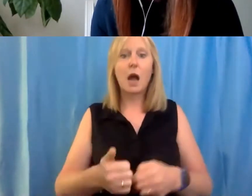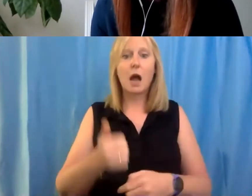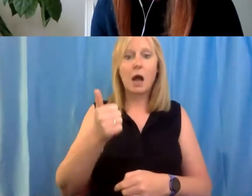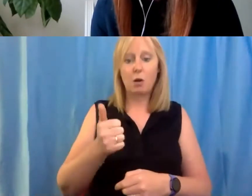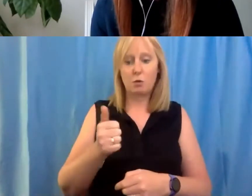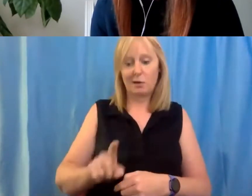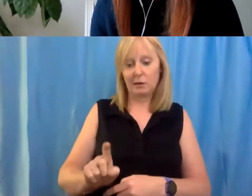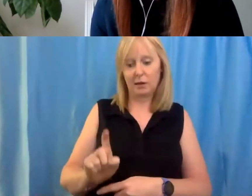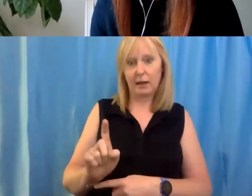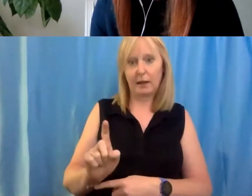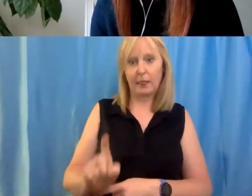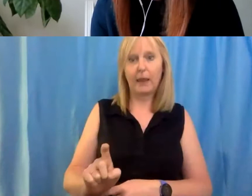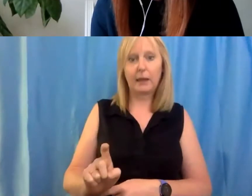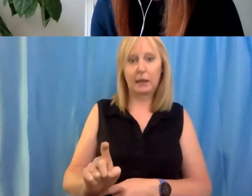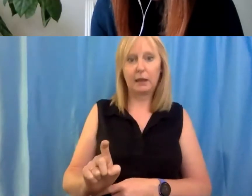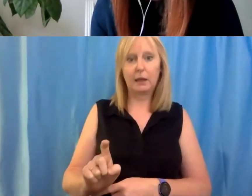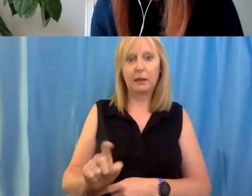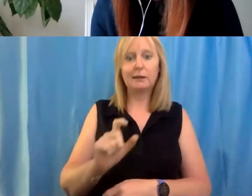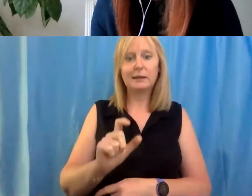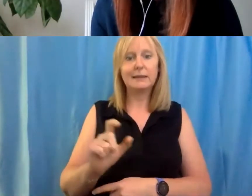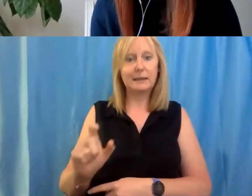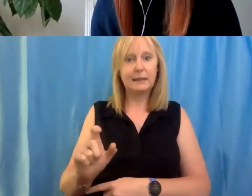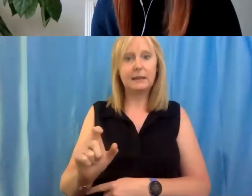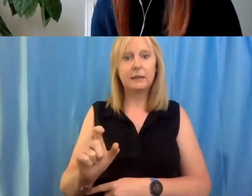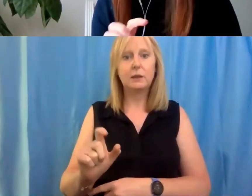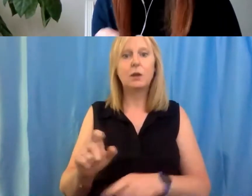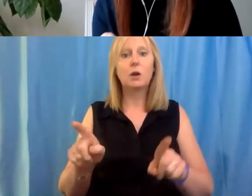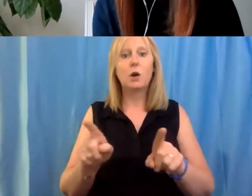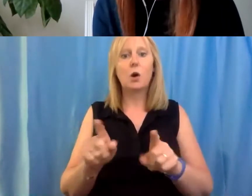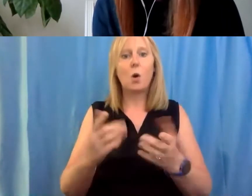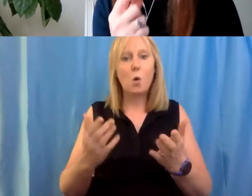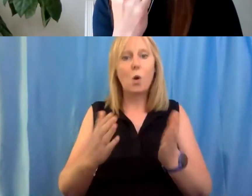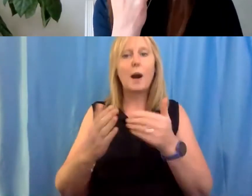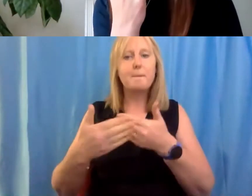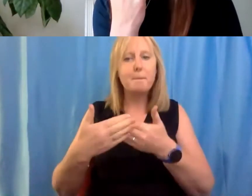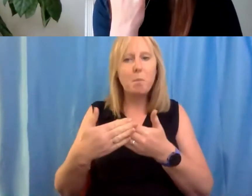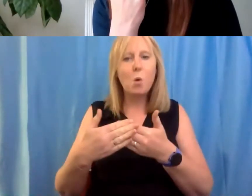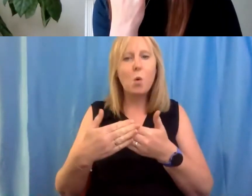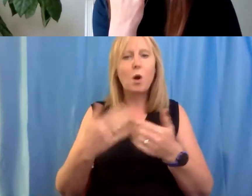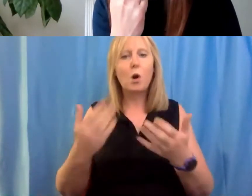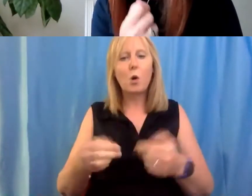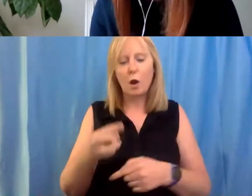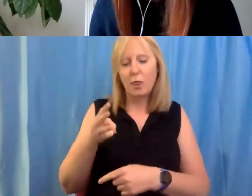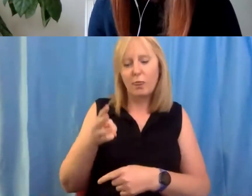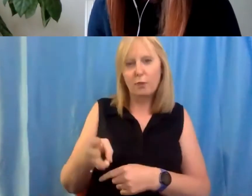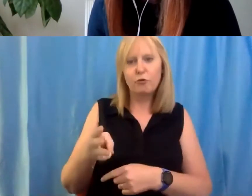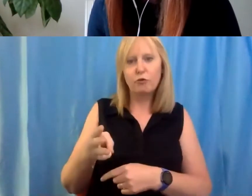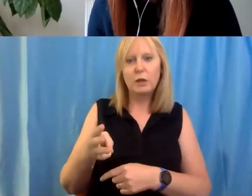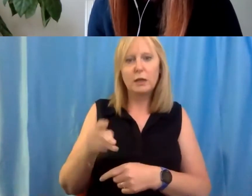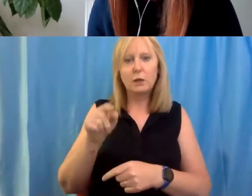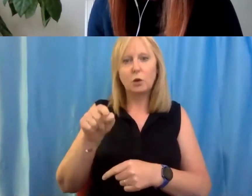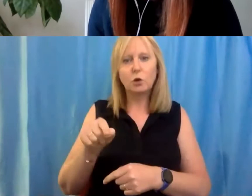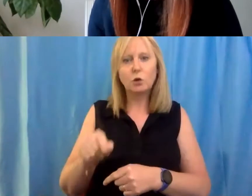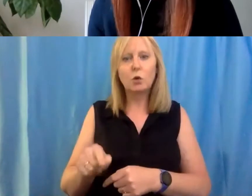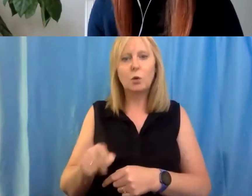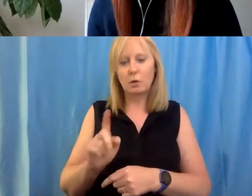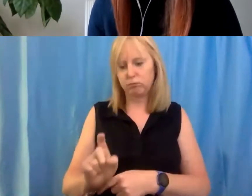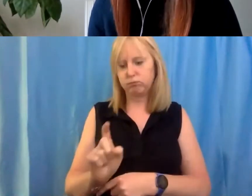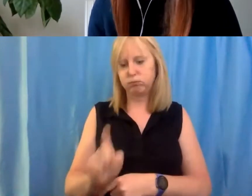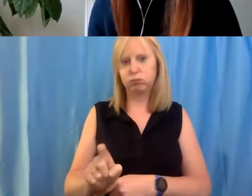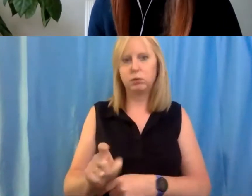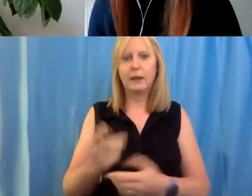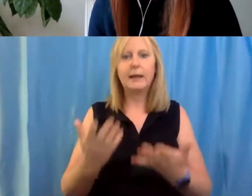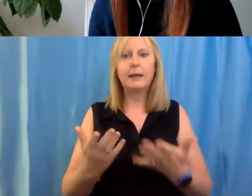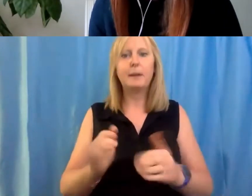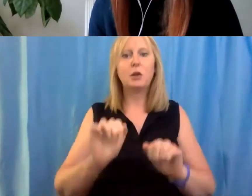bottom of your screen, or you might also find them under the More button or the 3 dots, depending on your platform. You can select